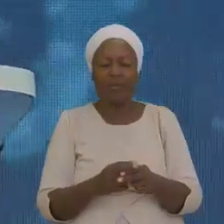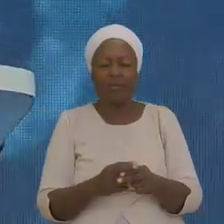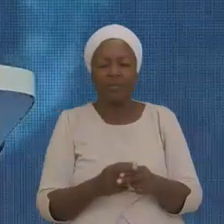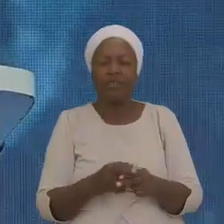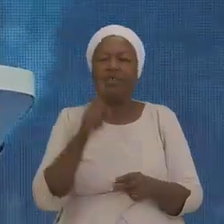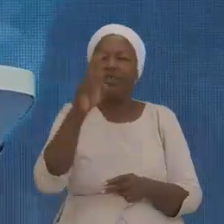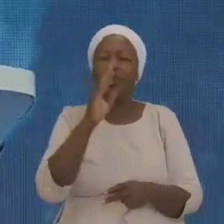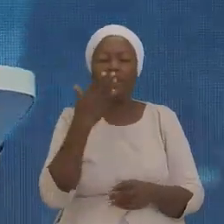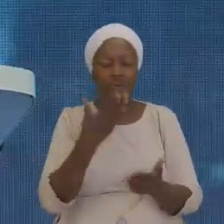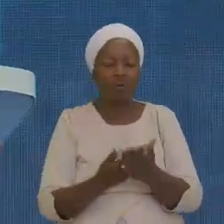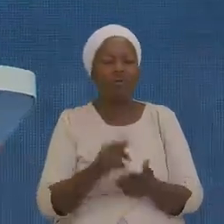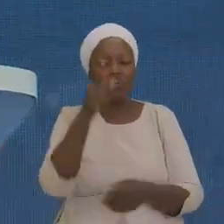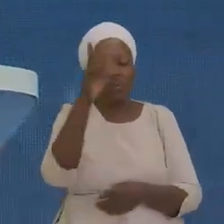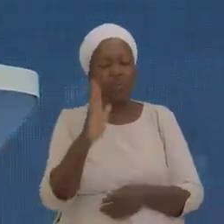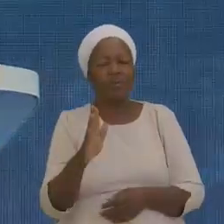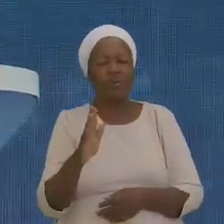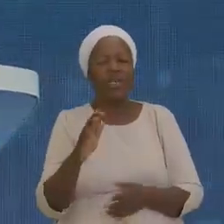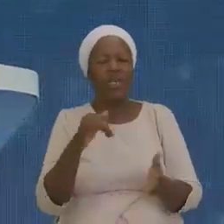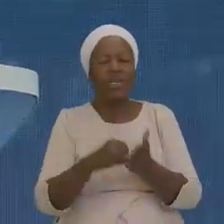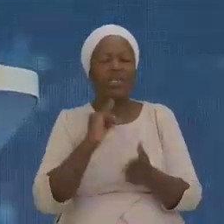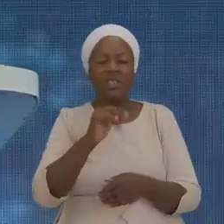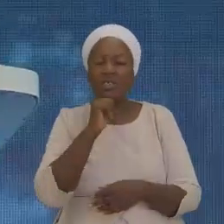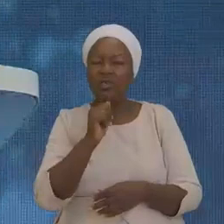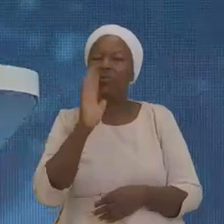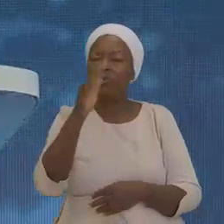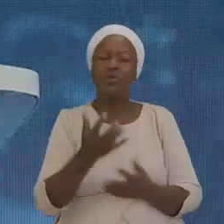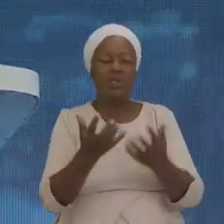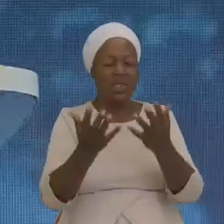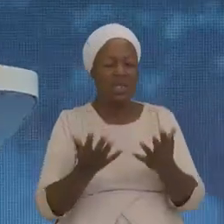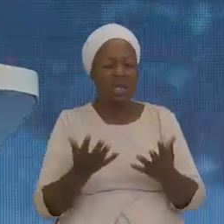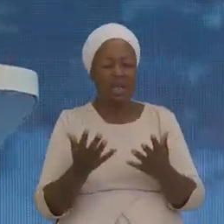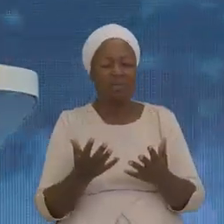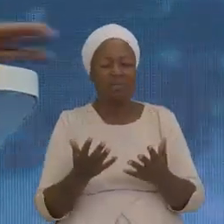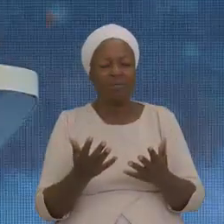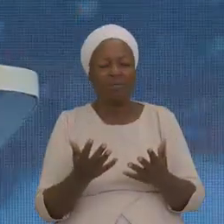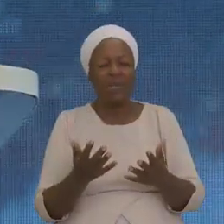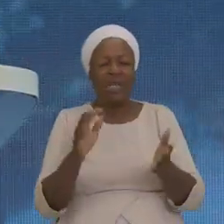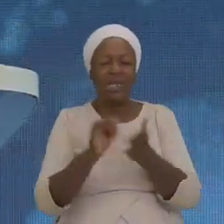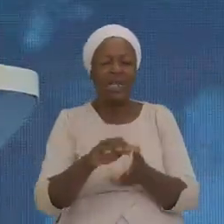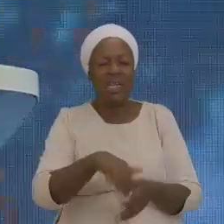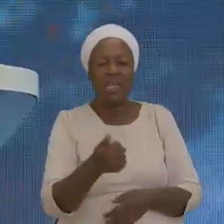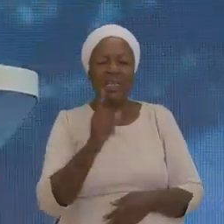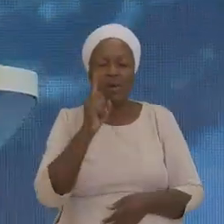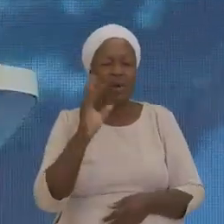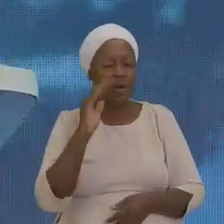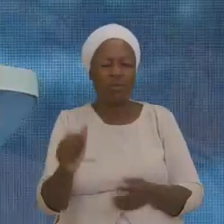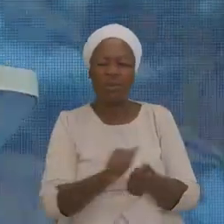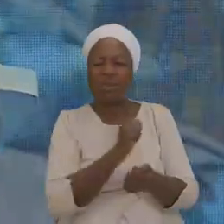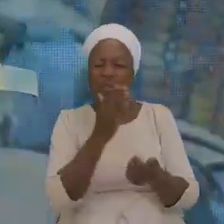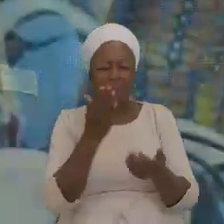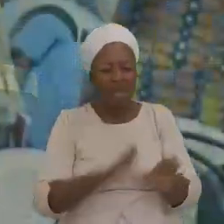good God. It is not your will that anybody will perish in